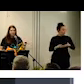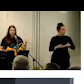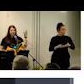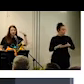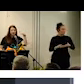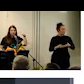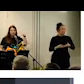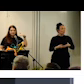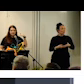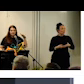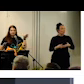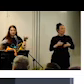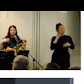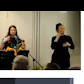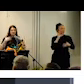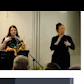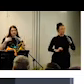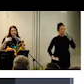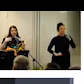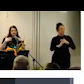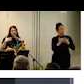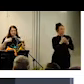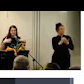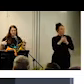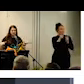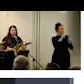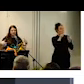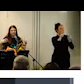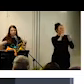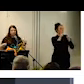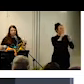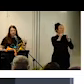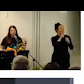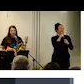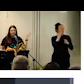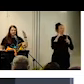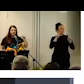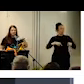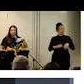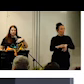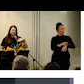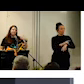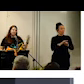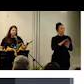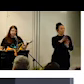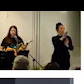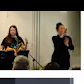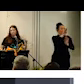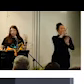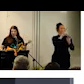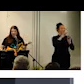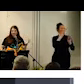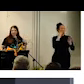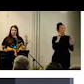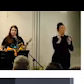we see this peak of calls as they start to, as their larynx develops and they're starting to get more confident. And then as they get older, they develop